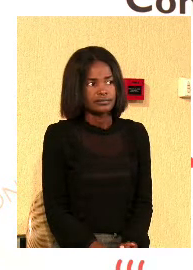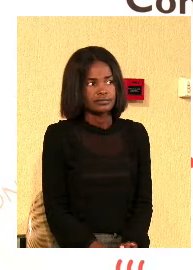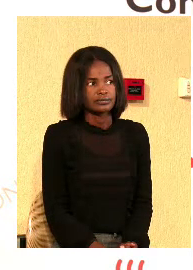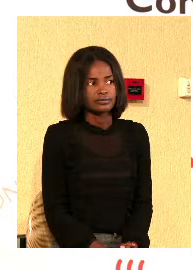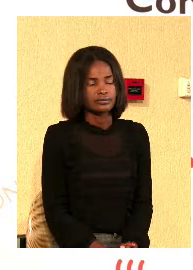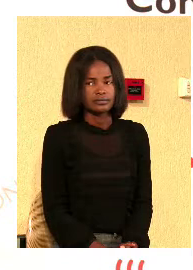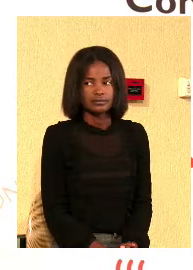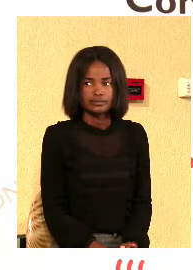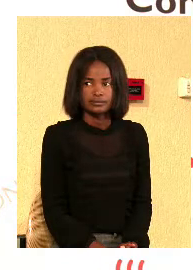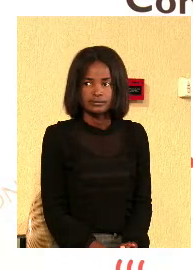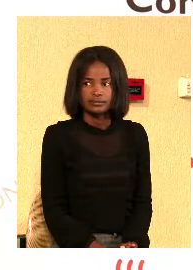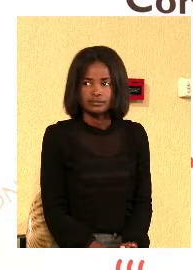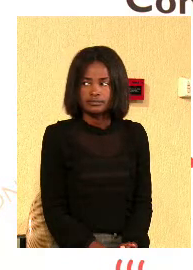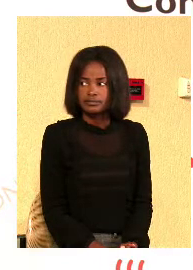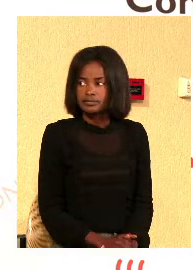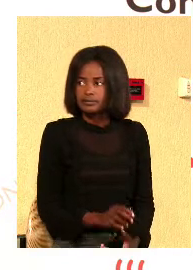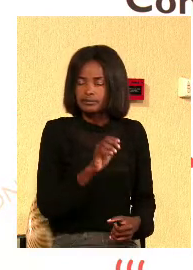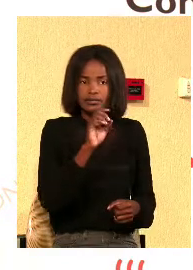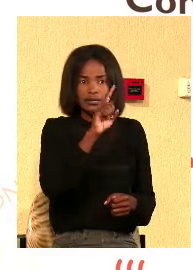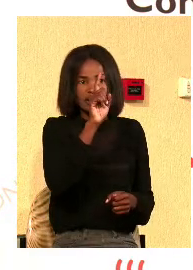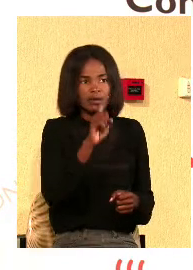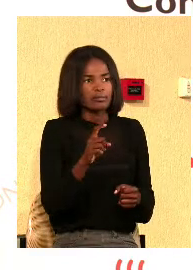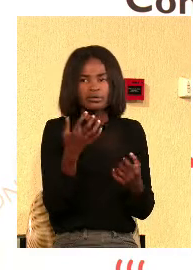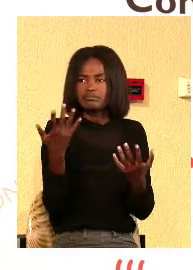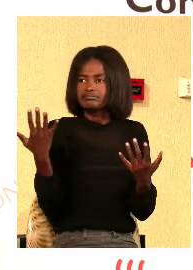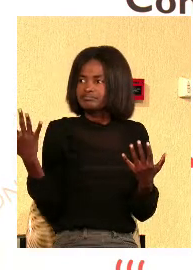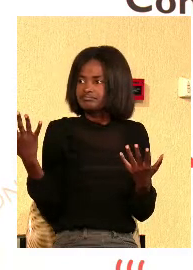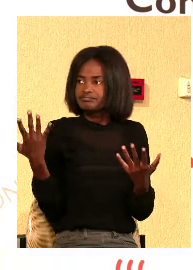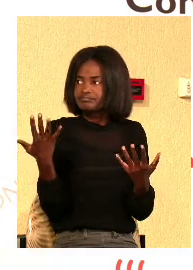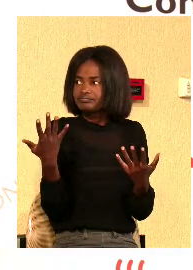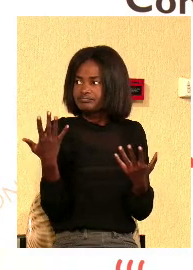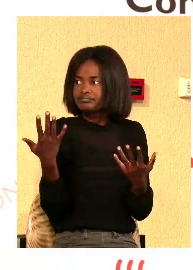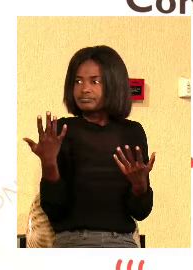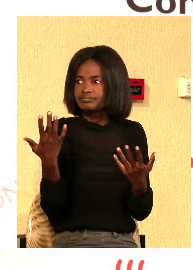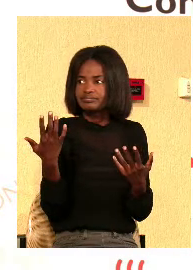Second question? Please. Come. State your name, please.